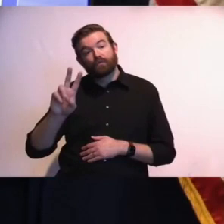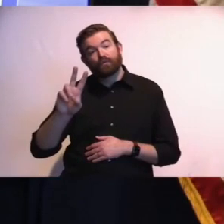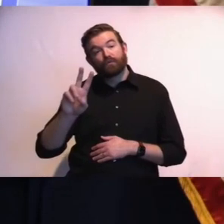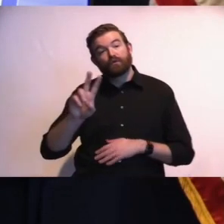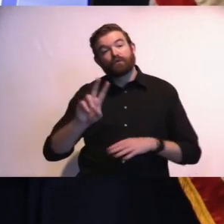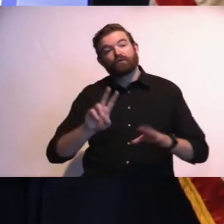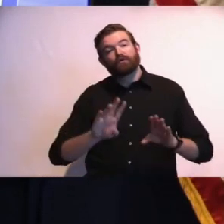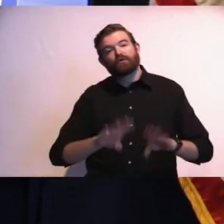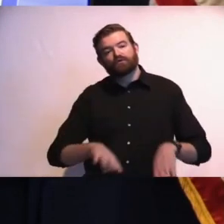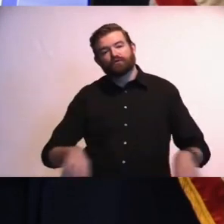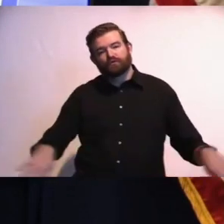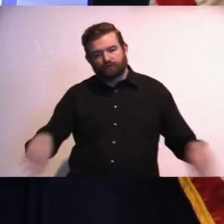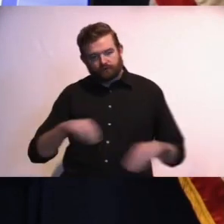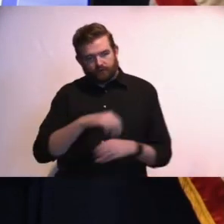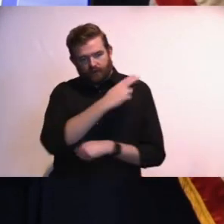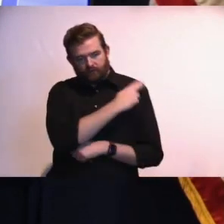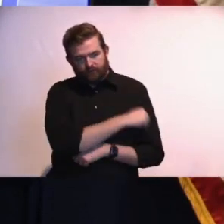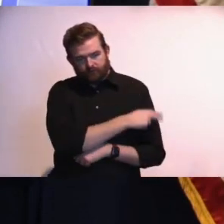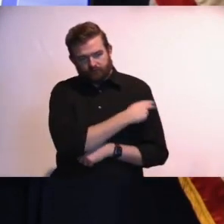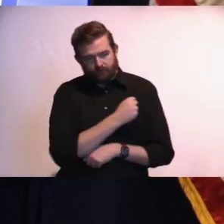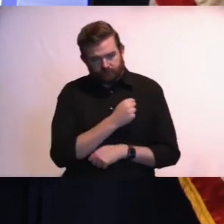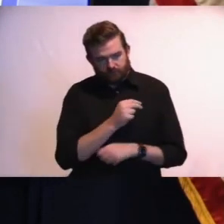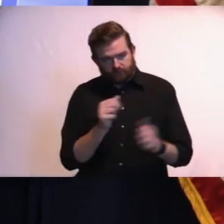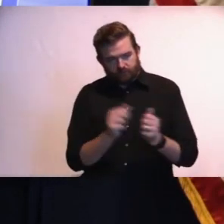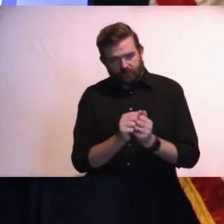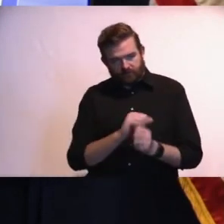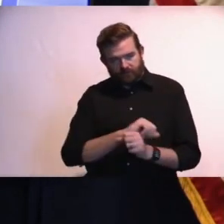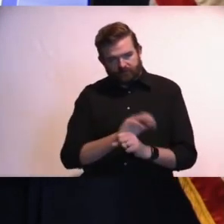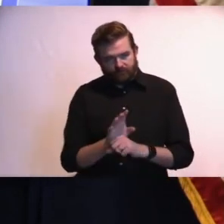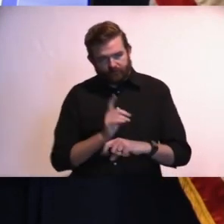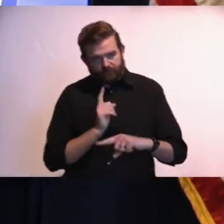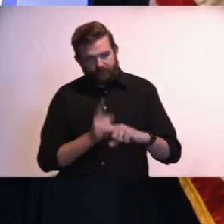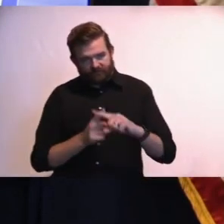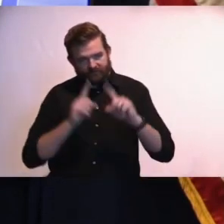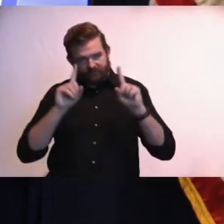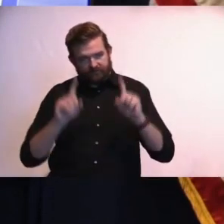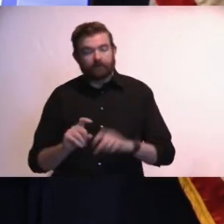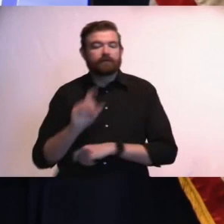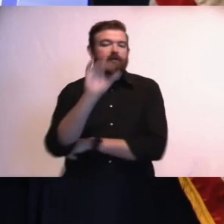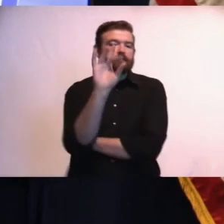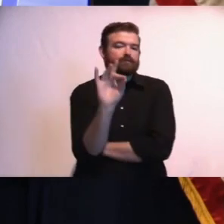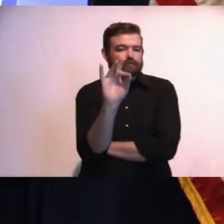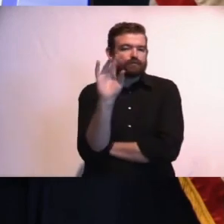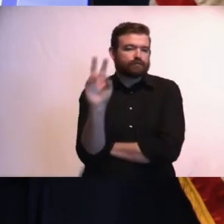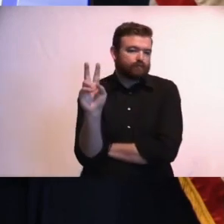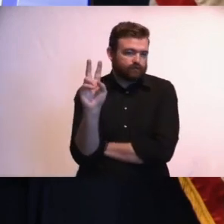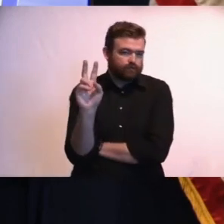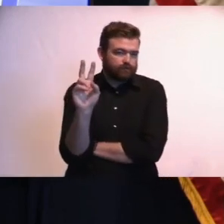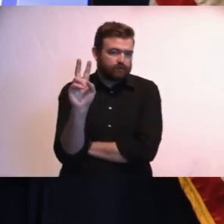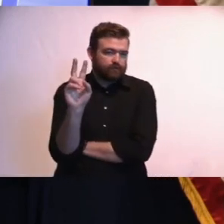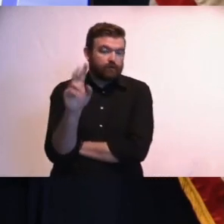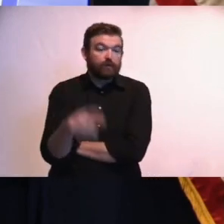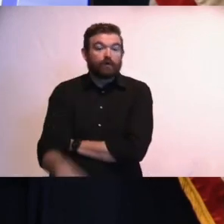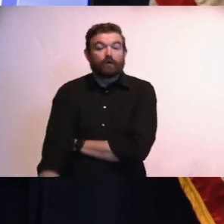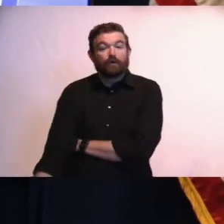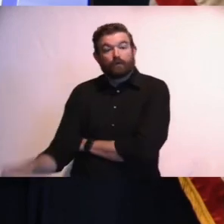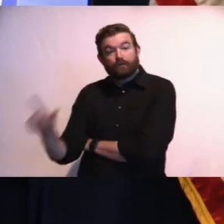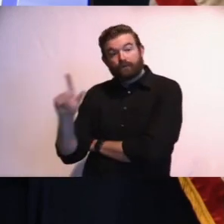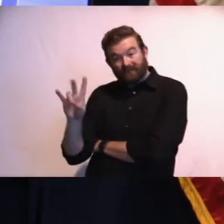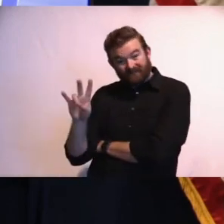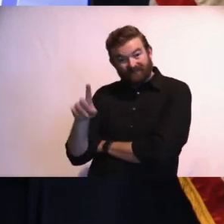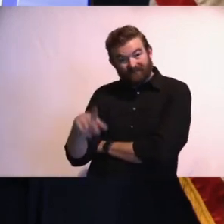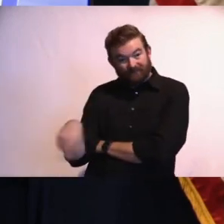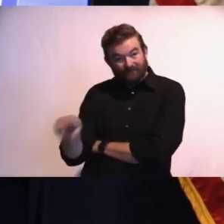hospitals with COVID positive tests. Of that, 27 are in with a